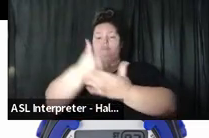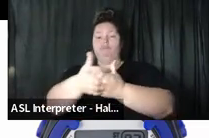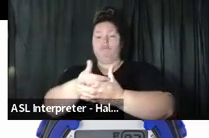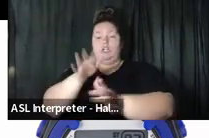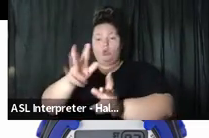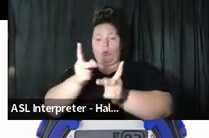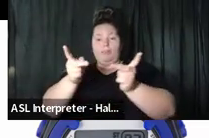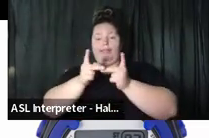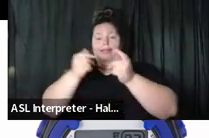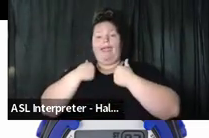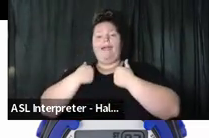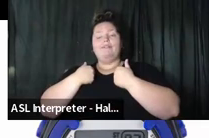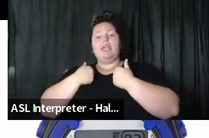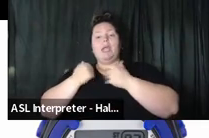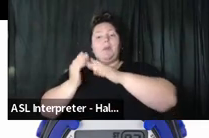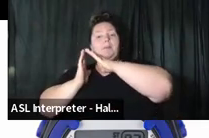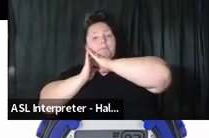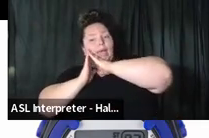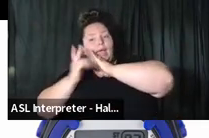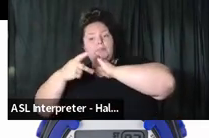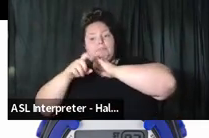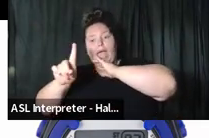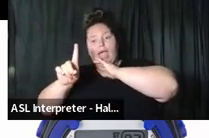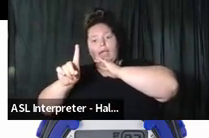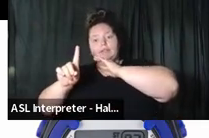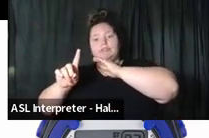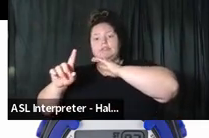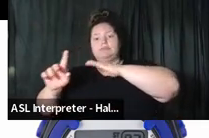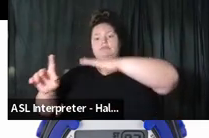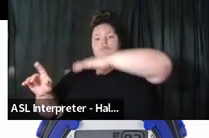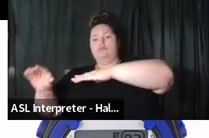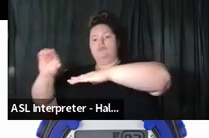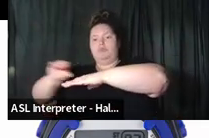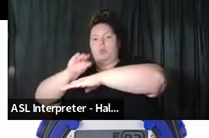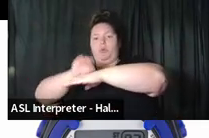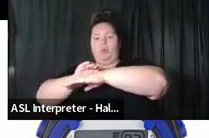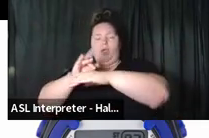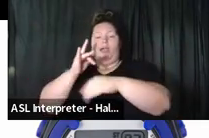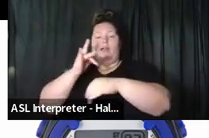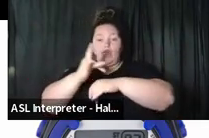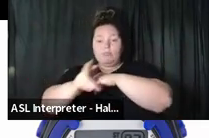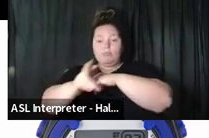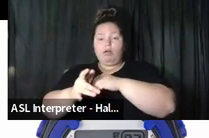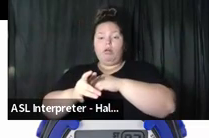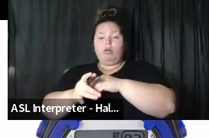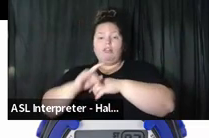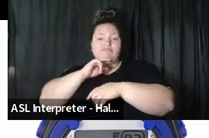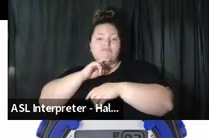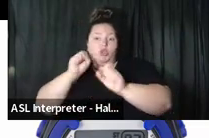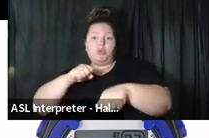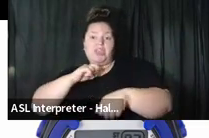like there are reusable ones, there's throwaway bed pads. And then making sure that you kind of figure out like the bathroom accessibility.